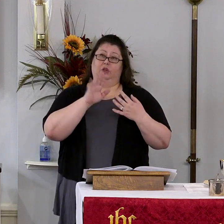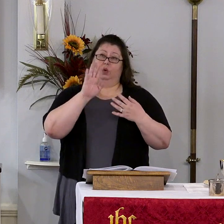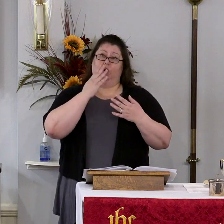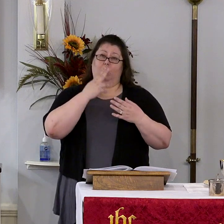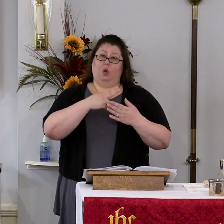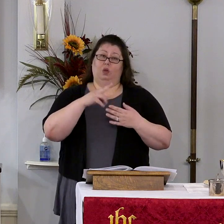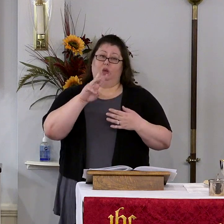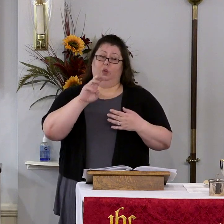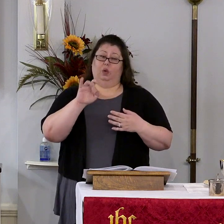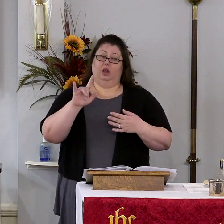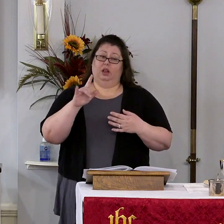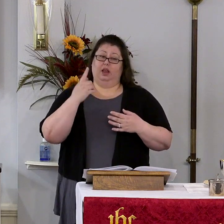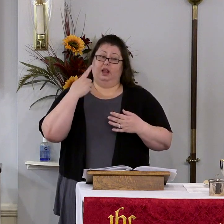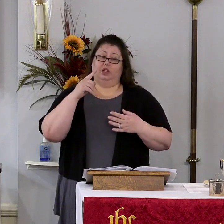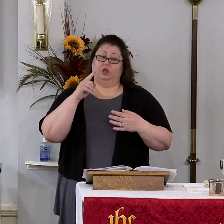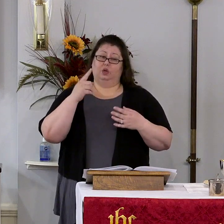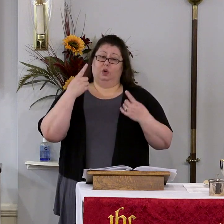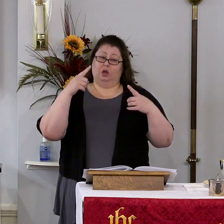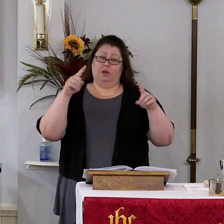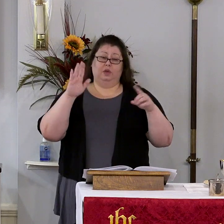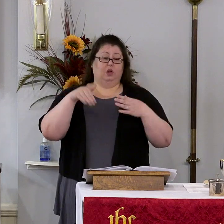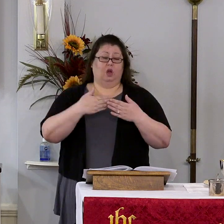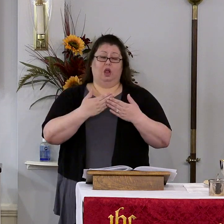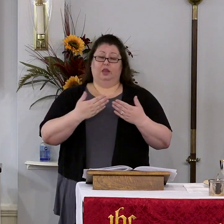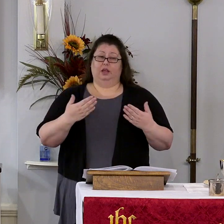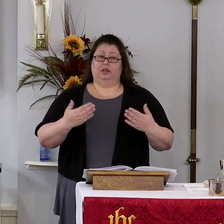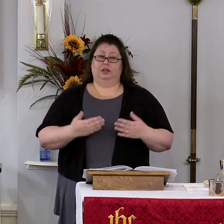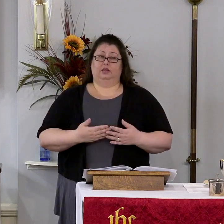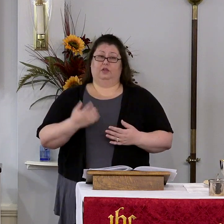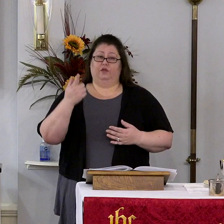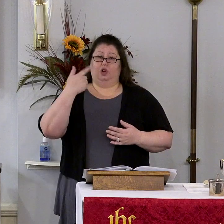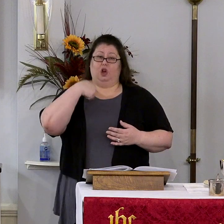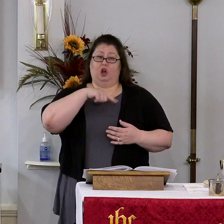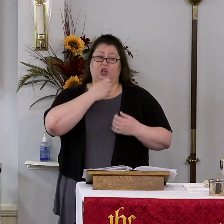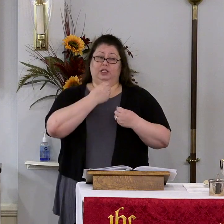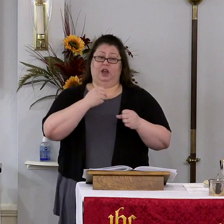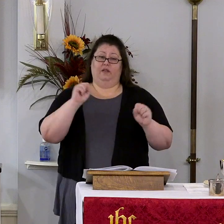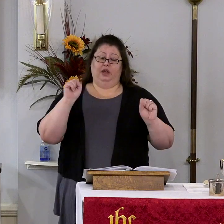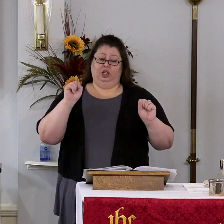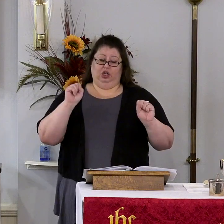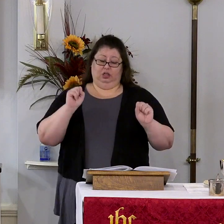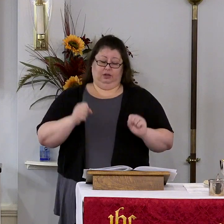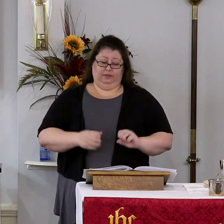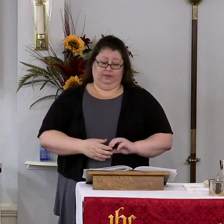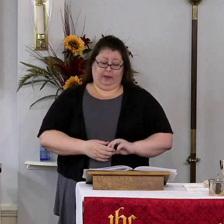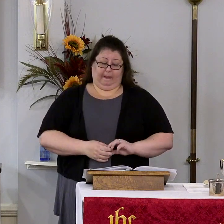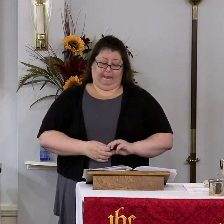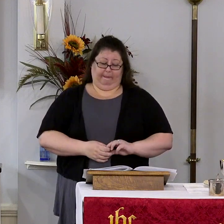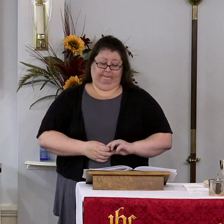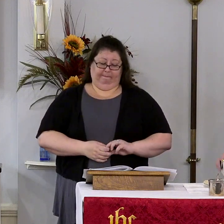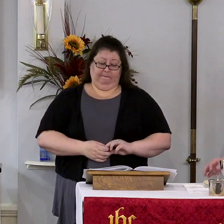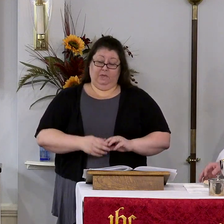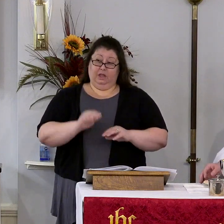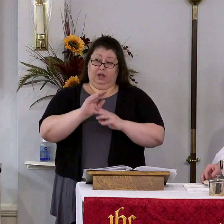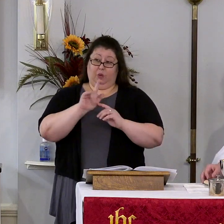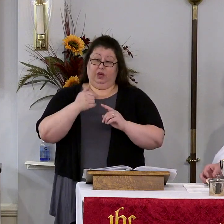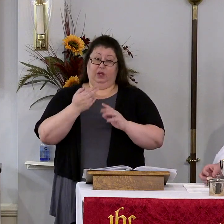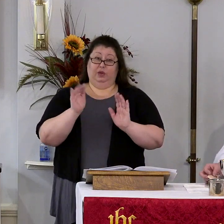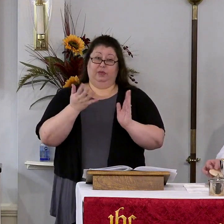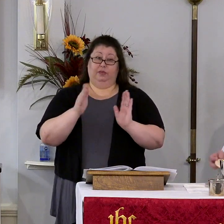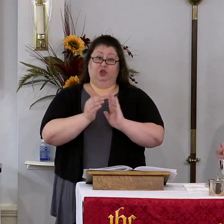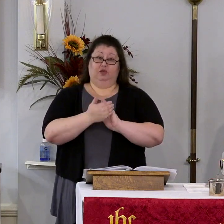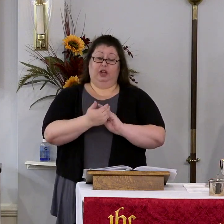will and to accomplish all things for our salvation. In the night in which he